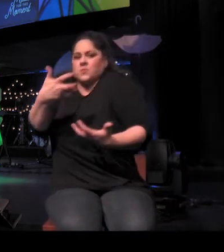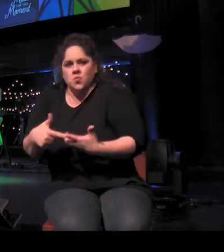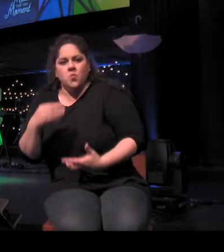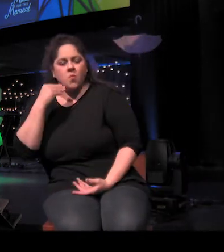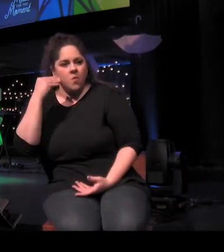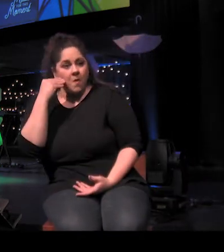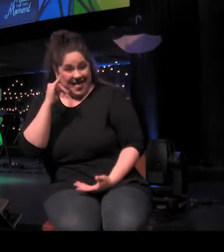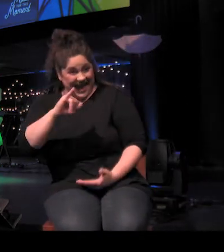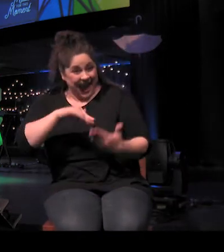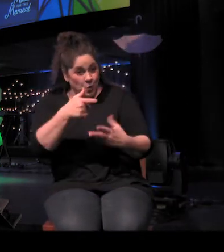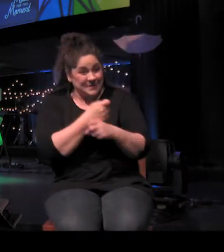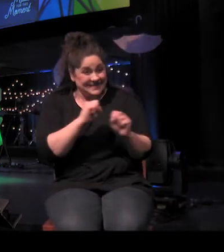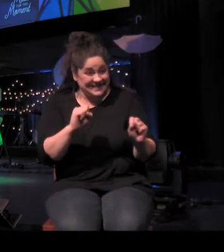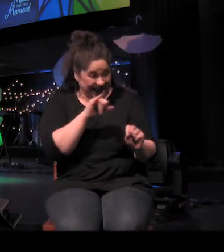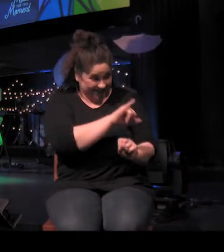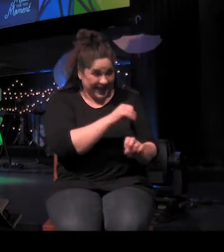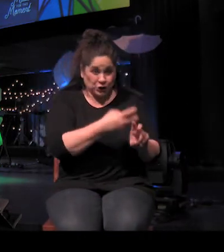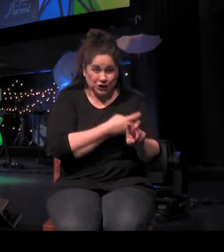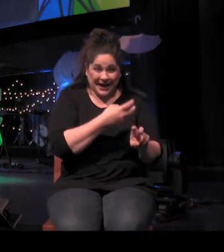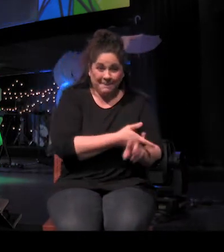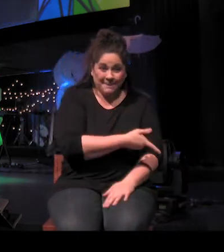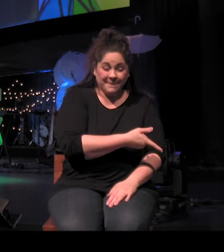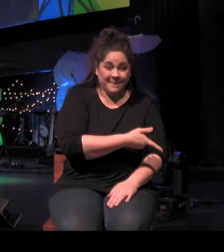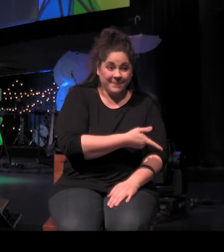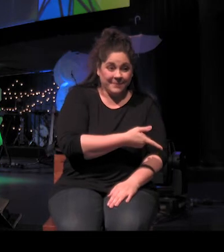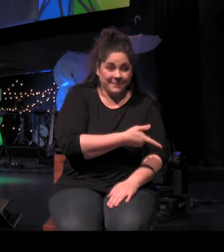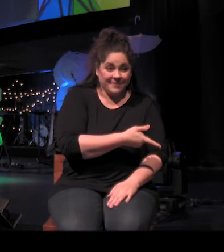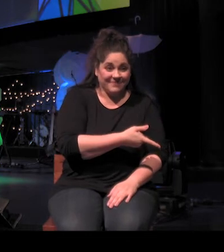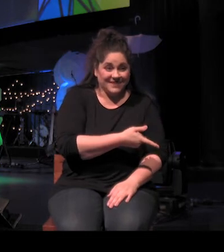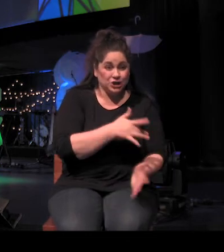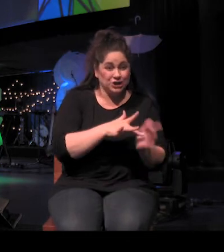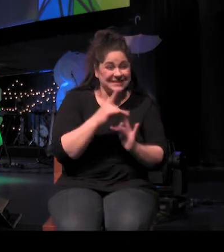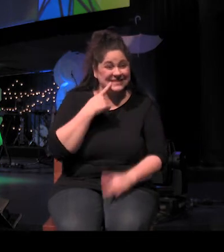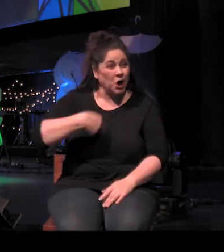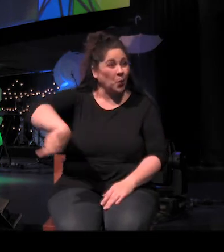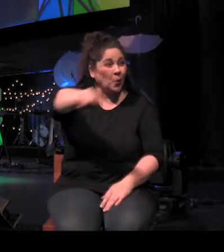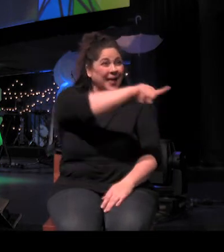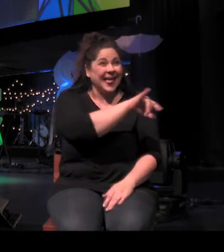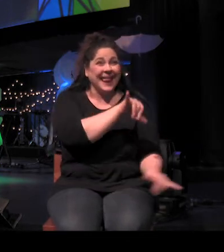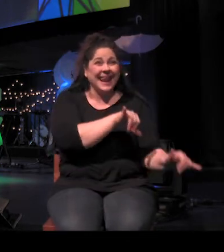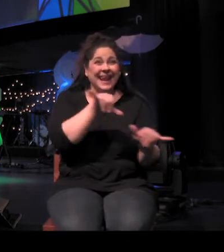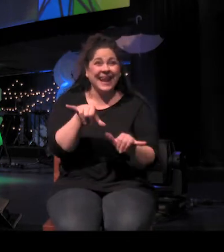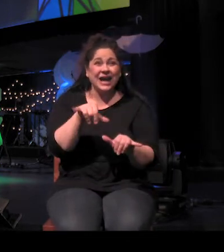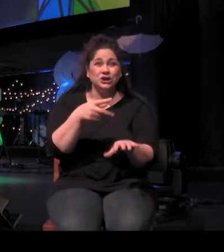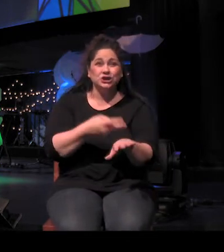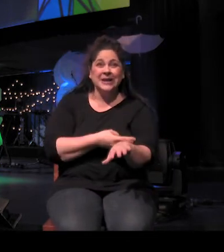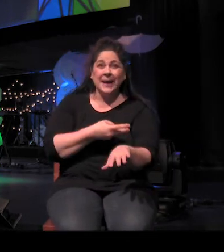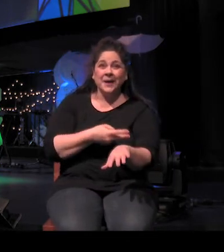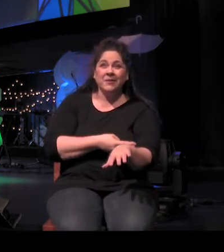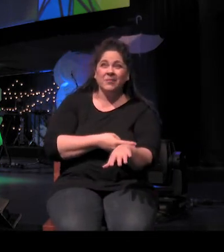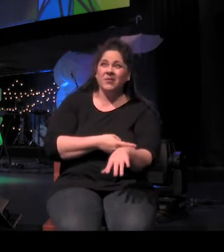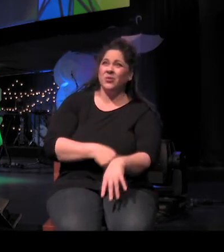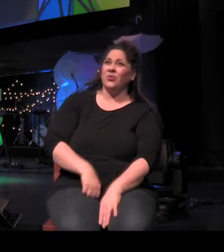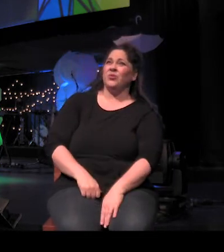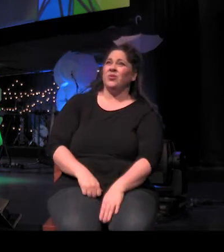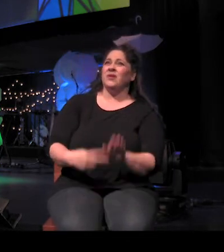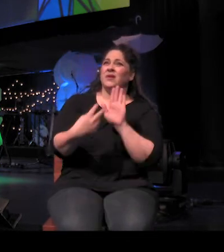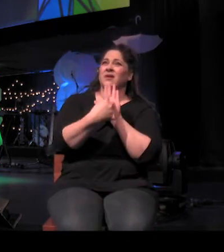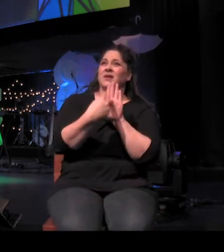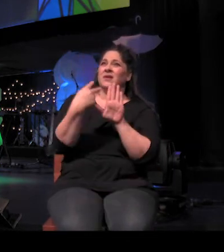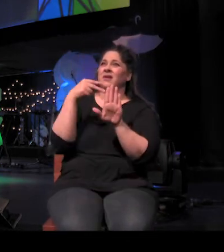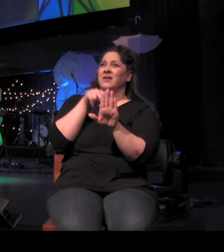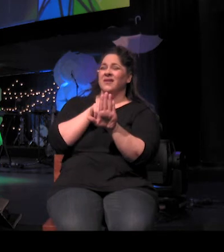save a lost sheep. And Jesus said, we are all like sheep. Maybe we should just think about that metaphor the rest of the